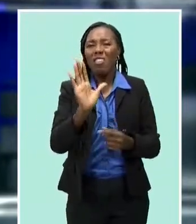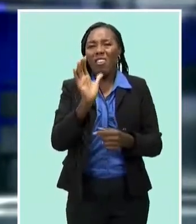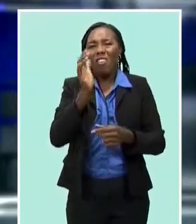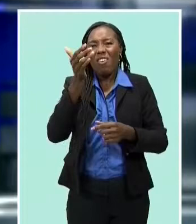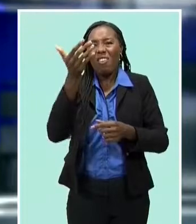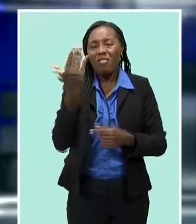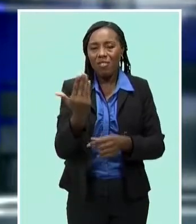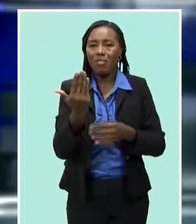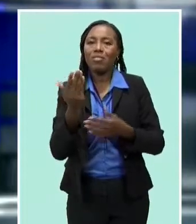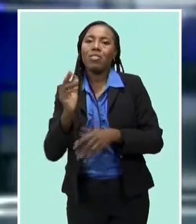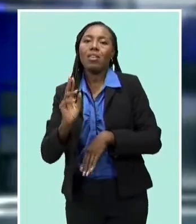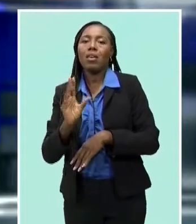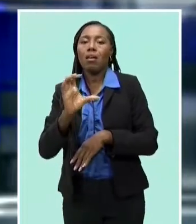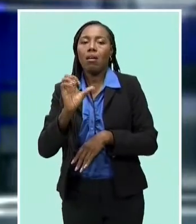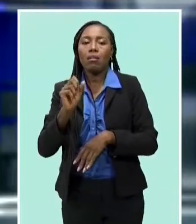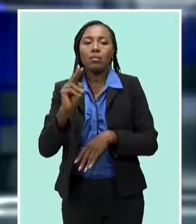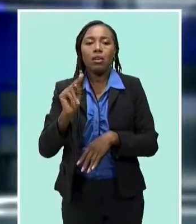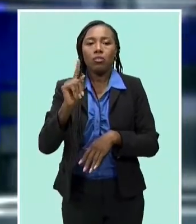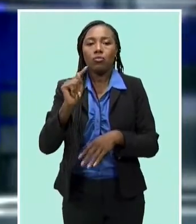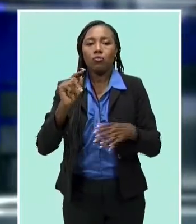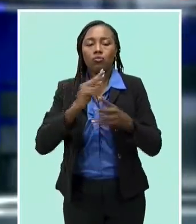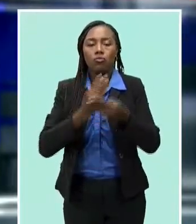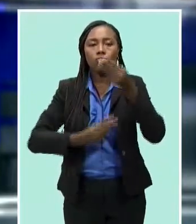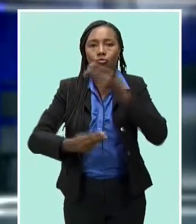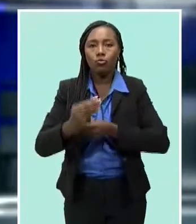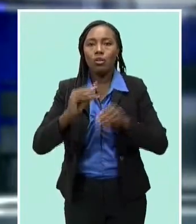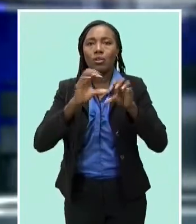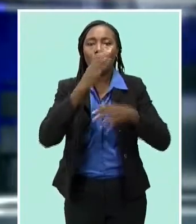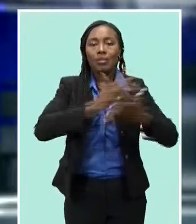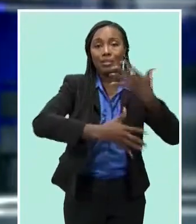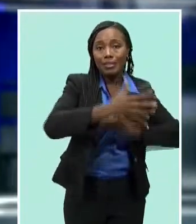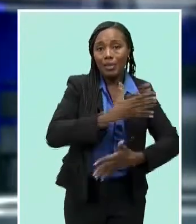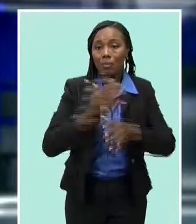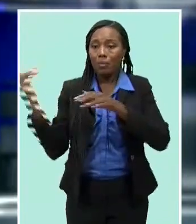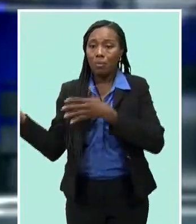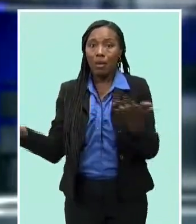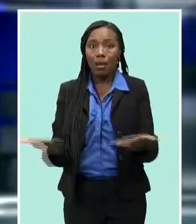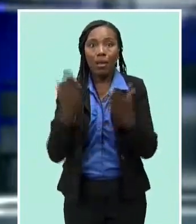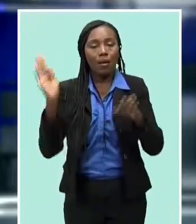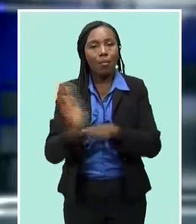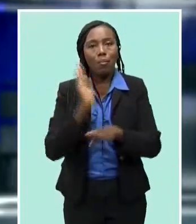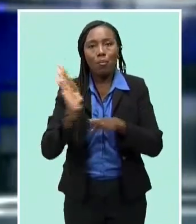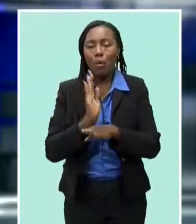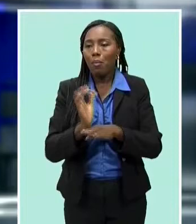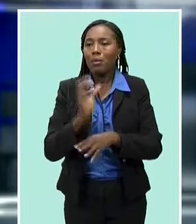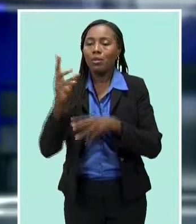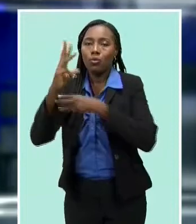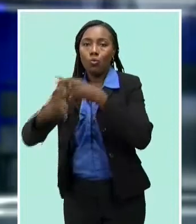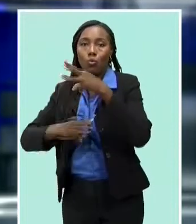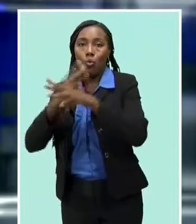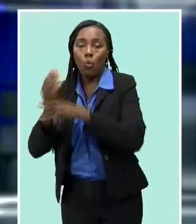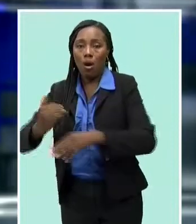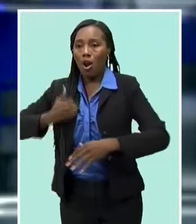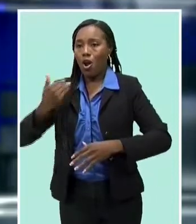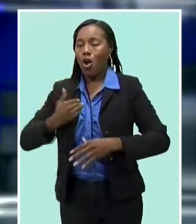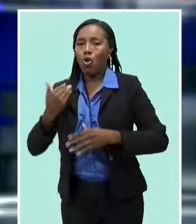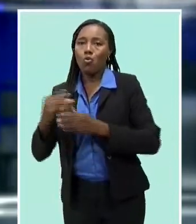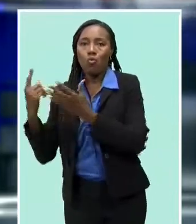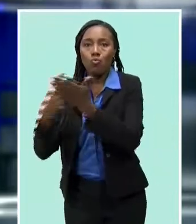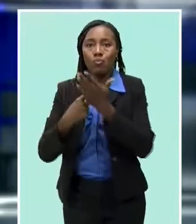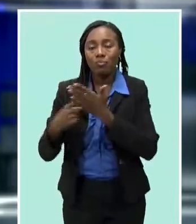Conference of UNCTAD Trade Assembly and the accompanying events that include the World Creativity Forum and the World Youth Forum next